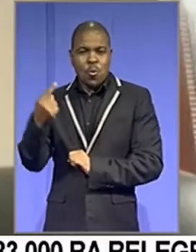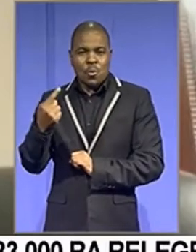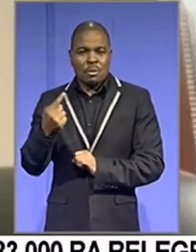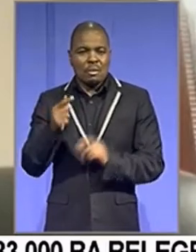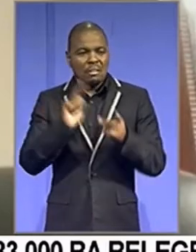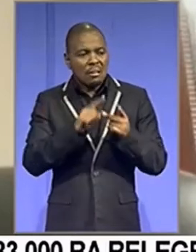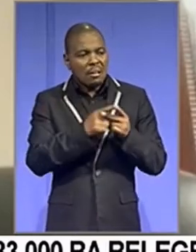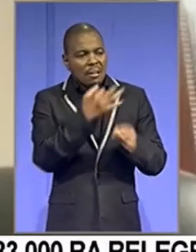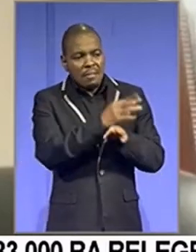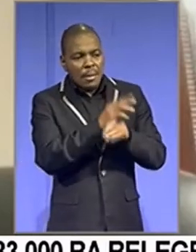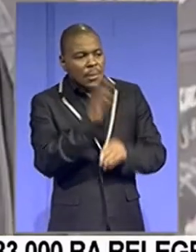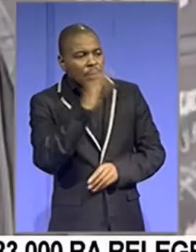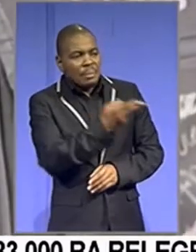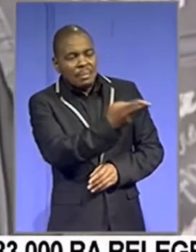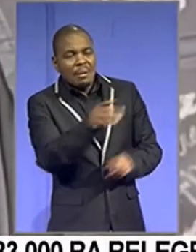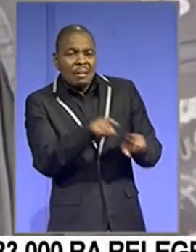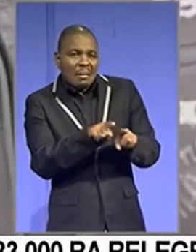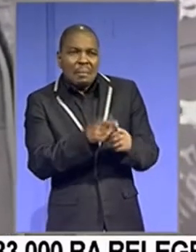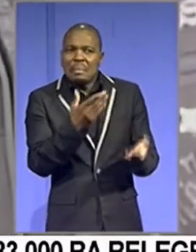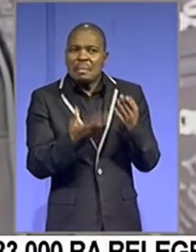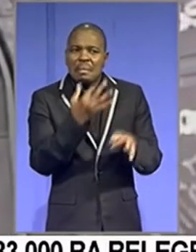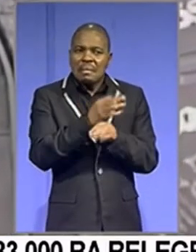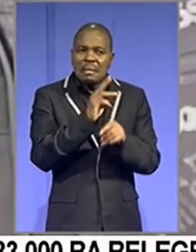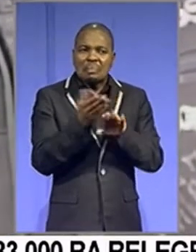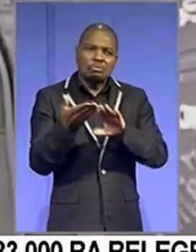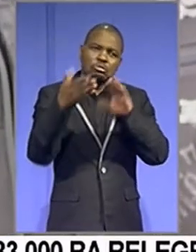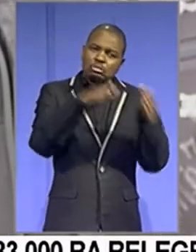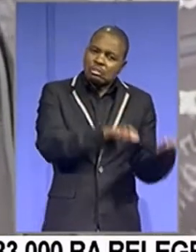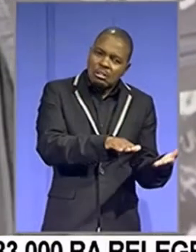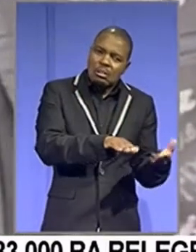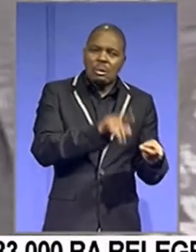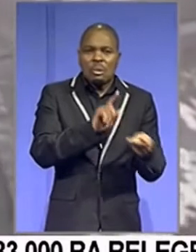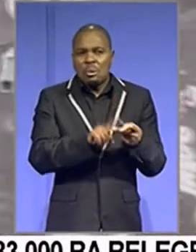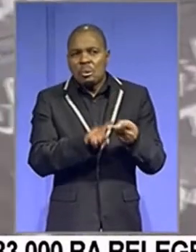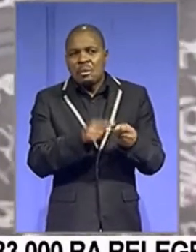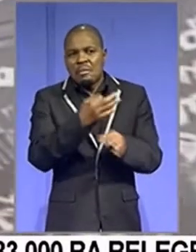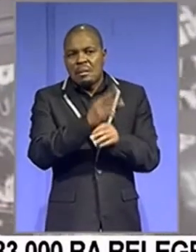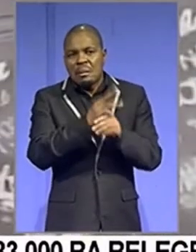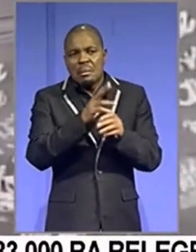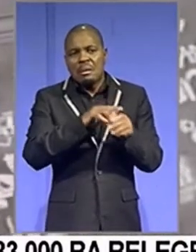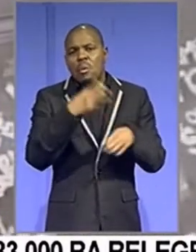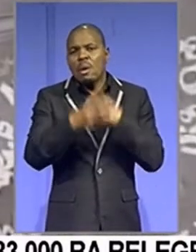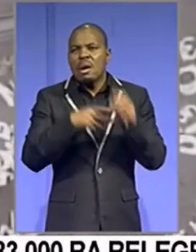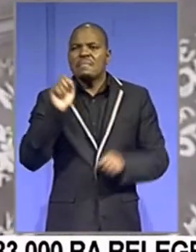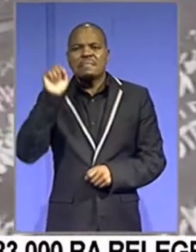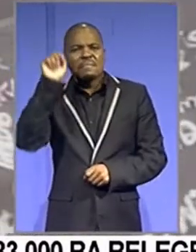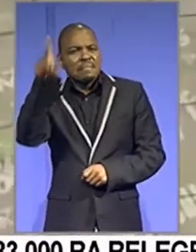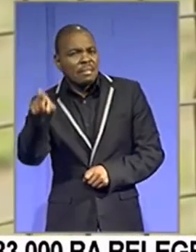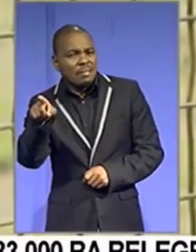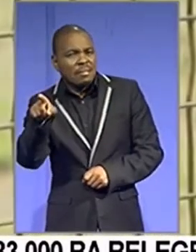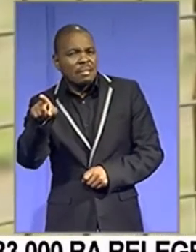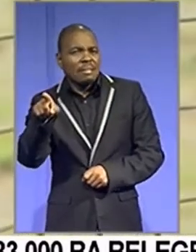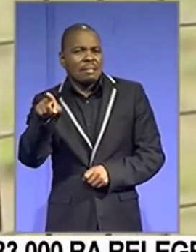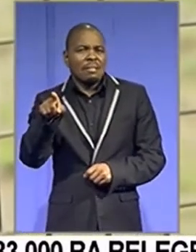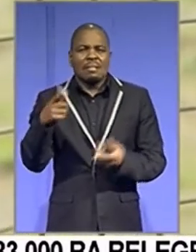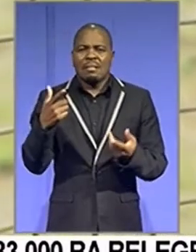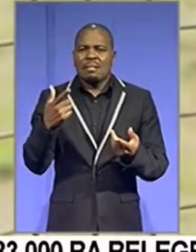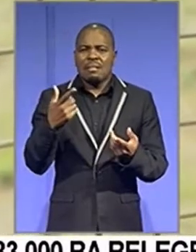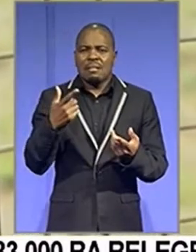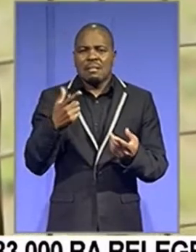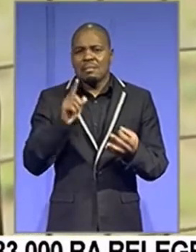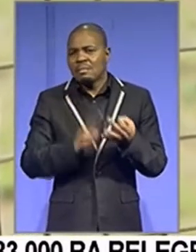ba go tlhoka batswadi whether ke lebaka la gore batswadi ba tlhokofetse goba kore batswadi ke migrant labors ba bereka mo kitchen gole